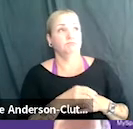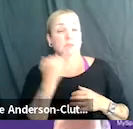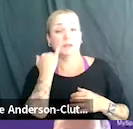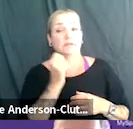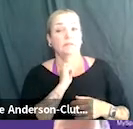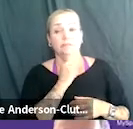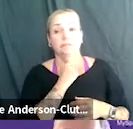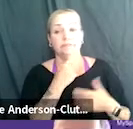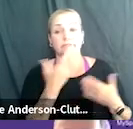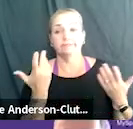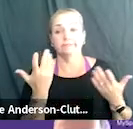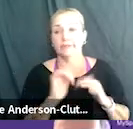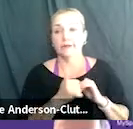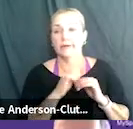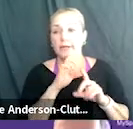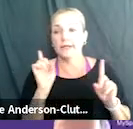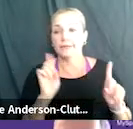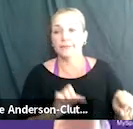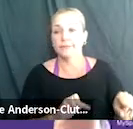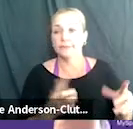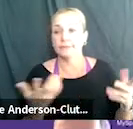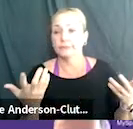behaviors, typically with OCD, so